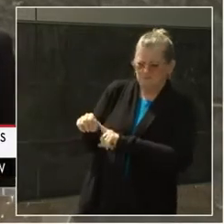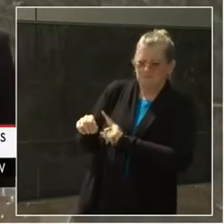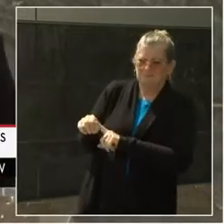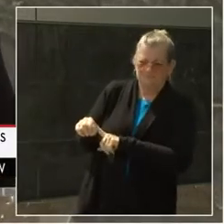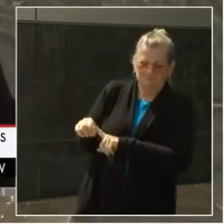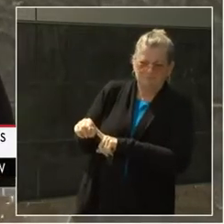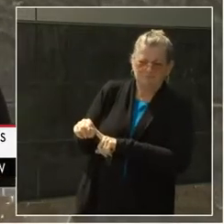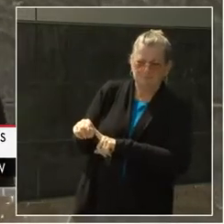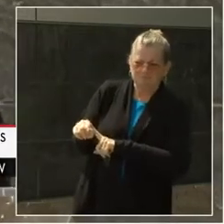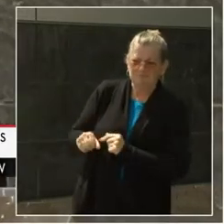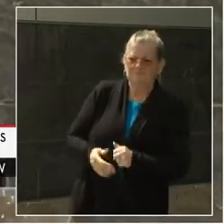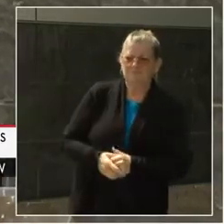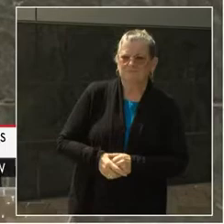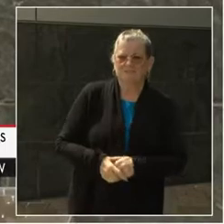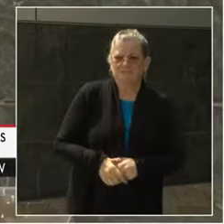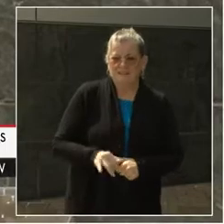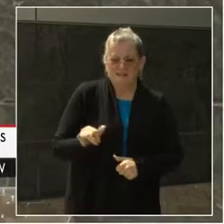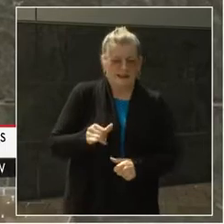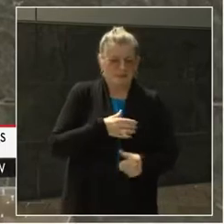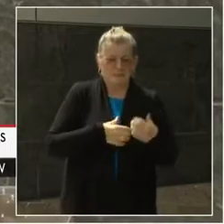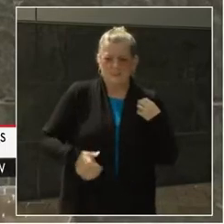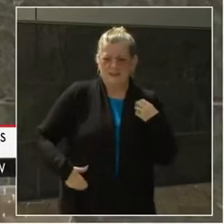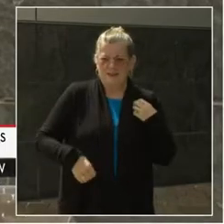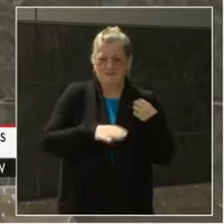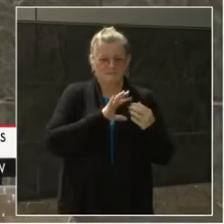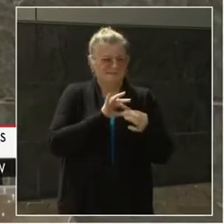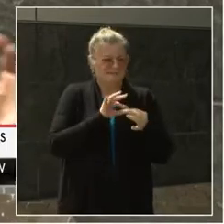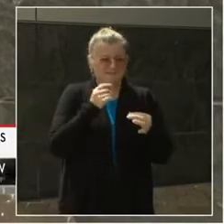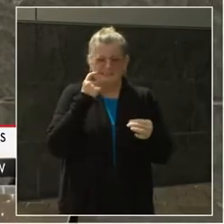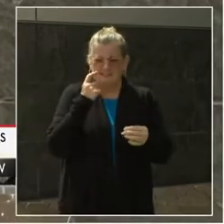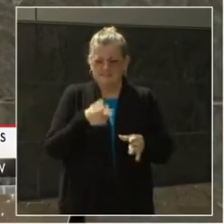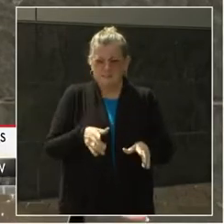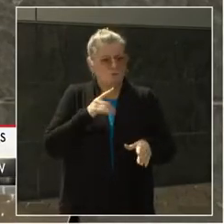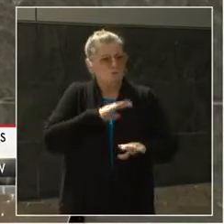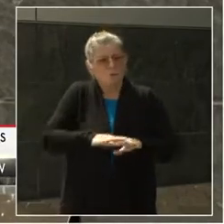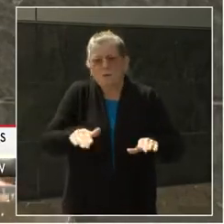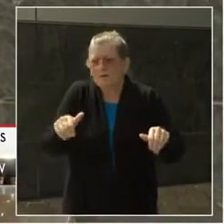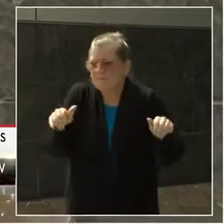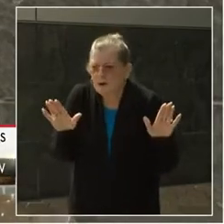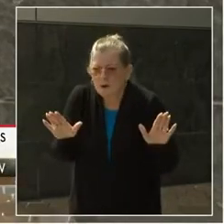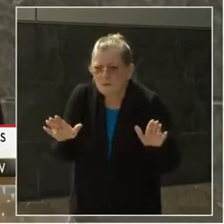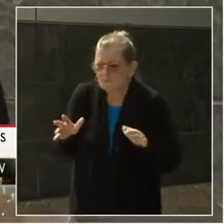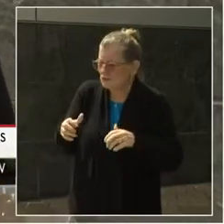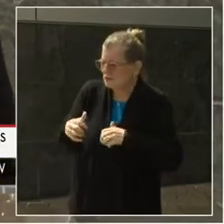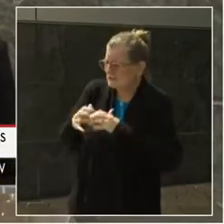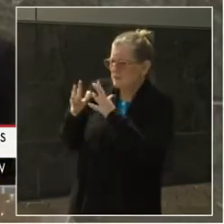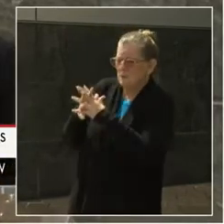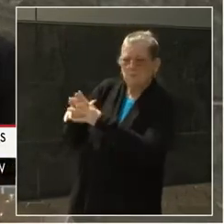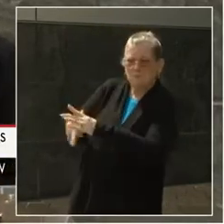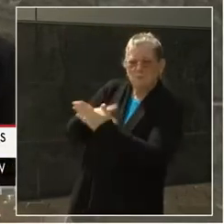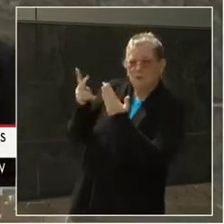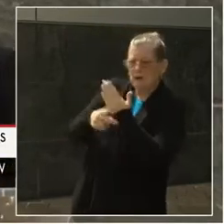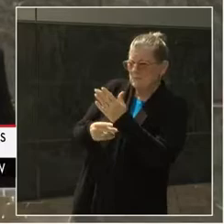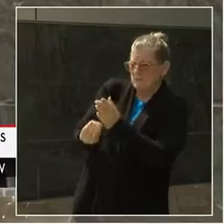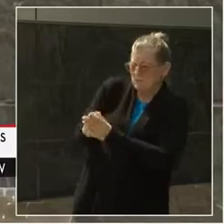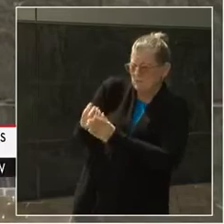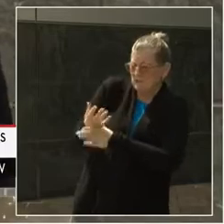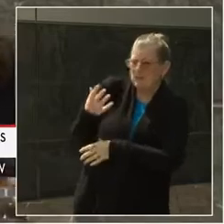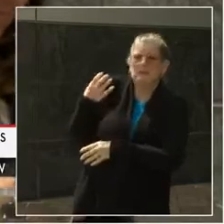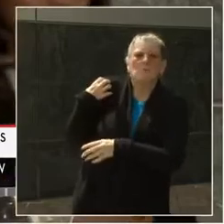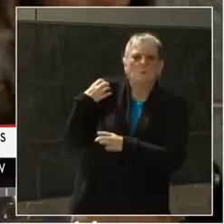the mayor said, we won't give up. We started this program in the spring. Employers met us then, and we are certain that the employers will meet us once